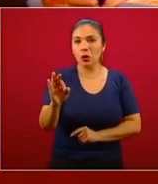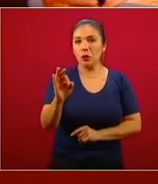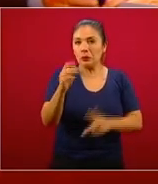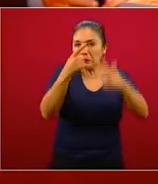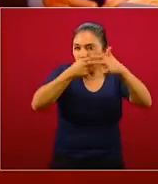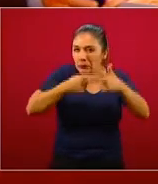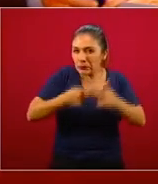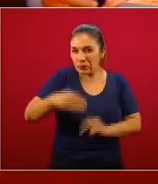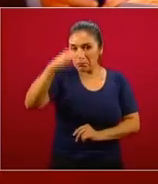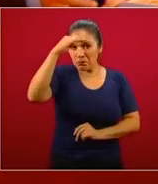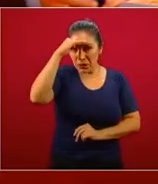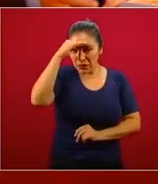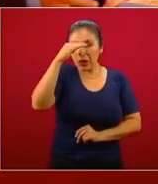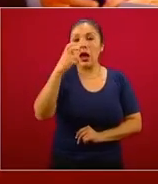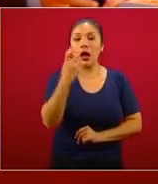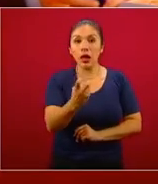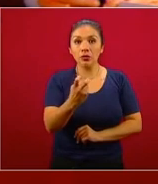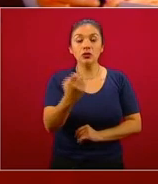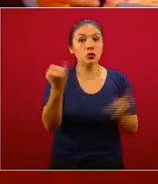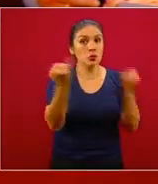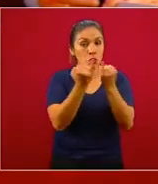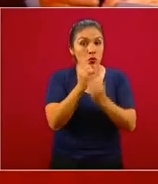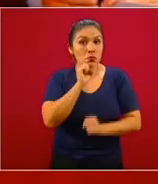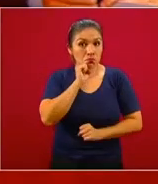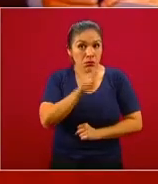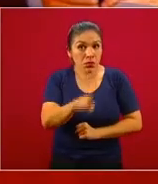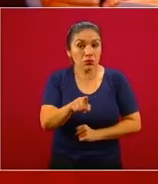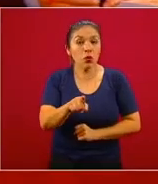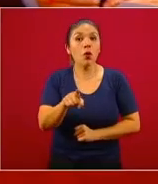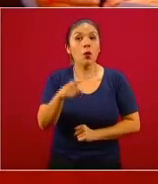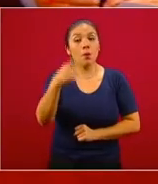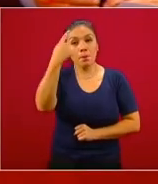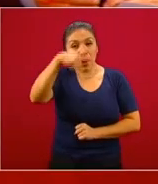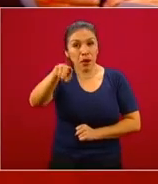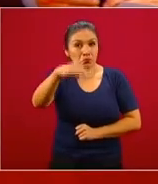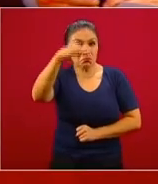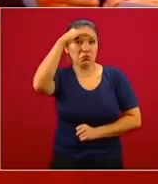estimate of no intervention was reduced to